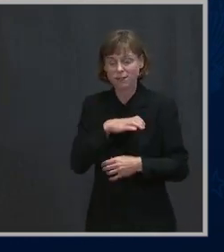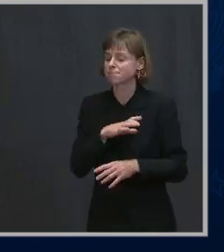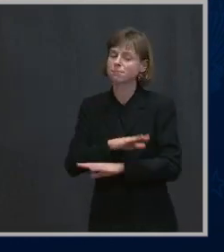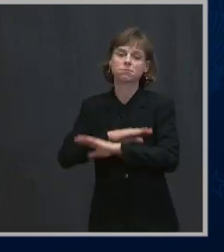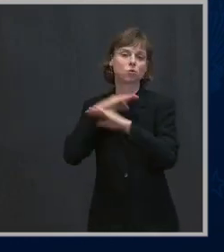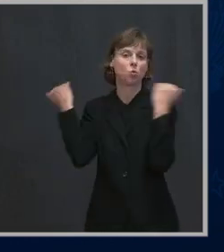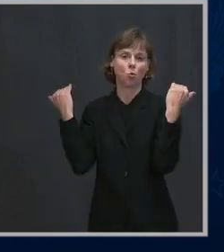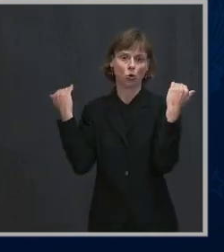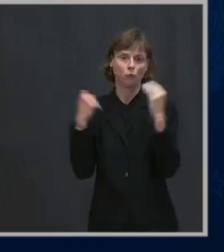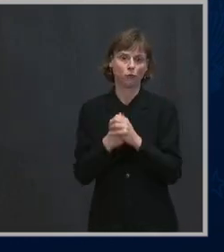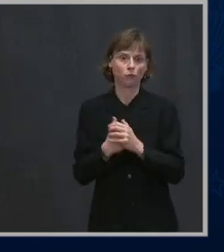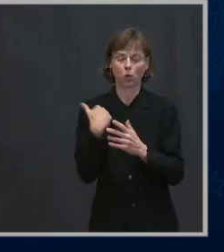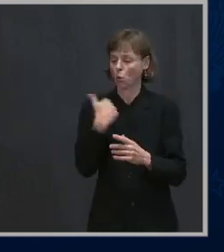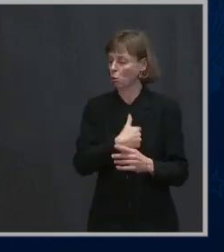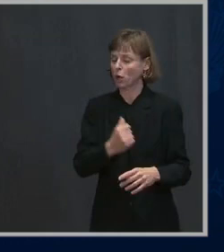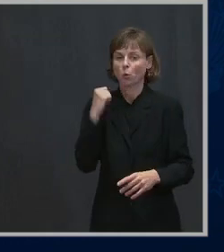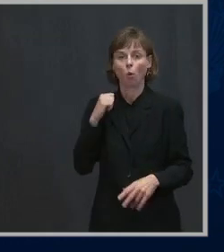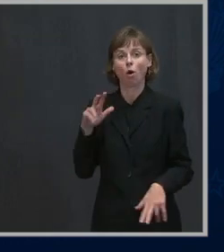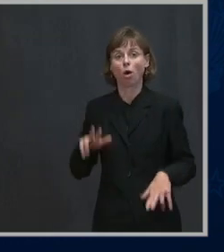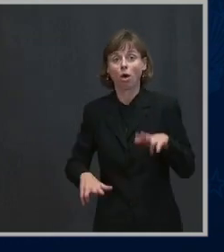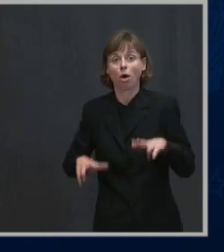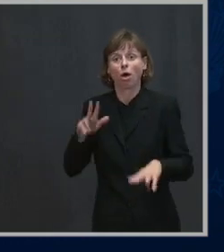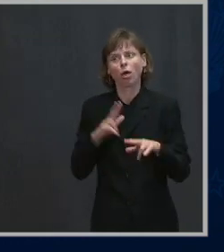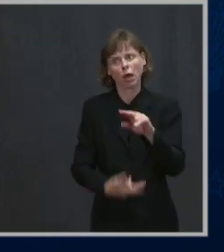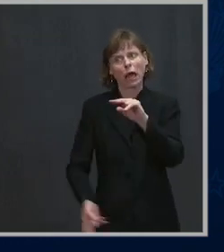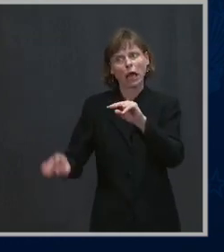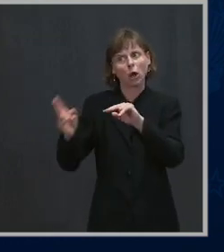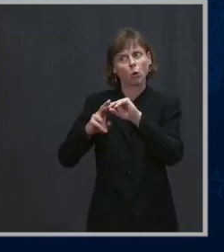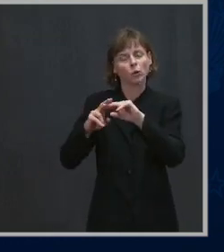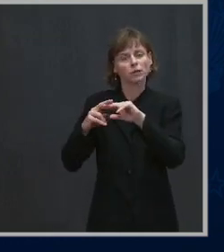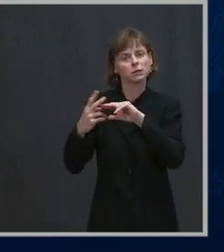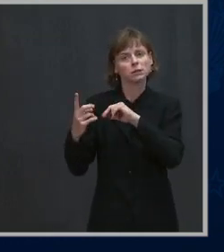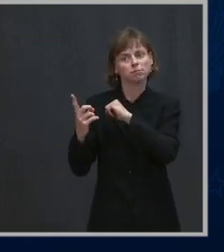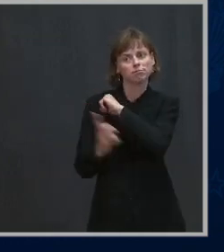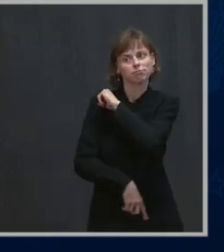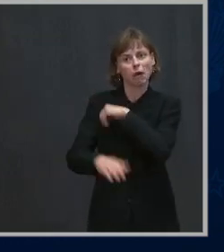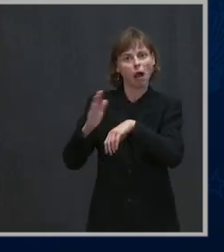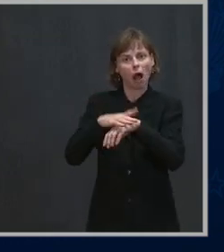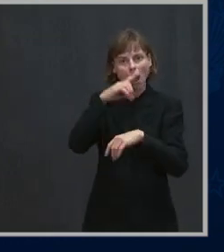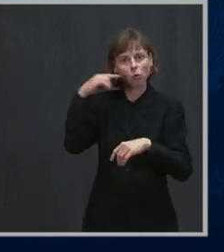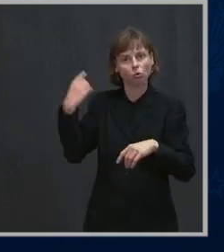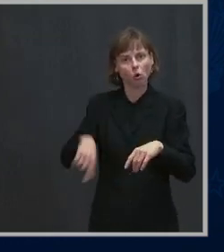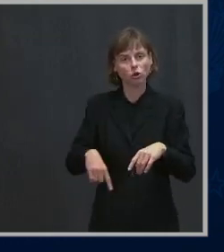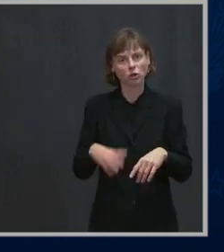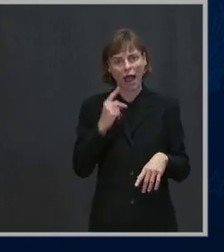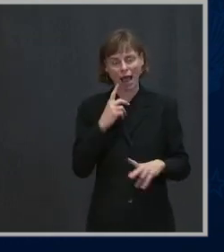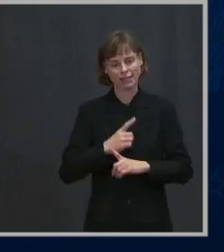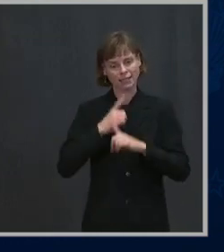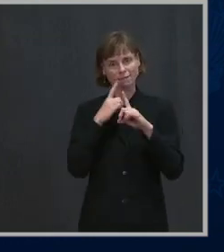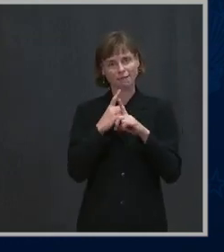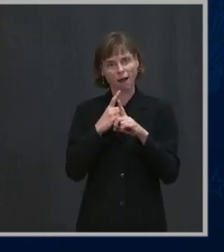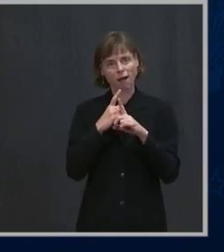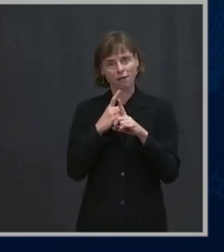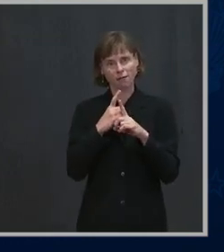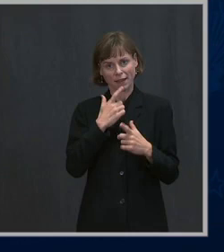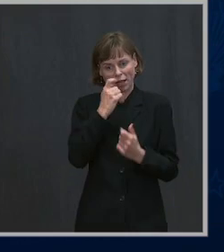we will not hesitate to raise the cost on russia and defend our vital interests and our people